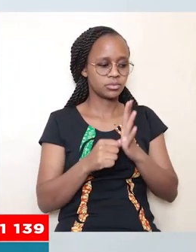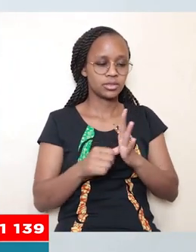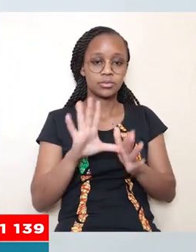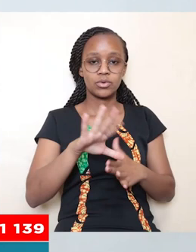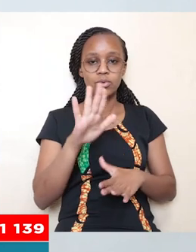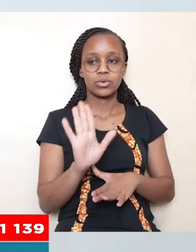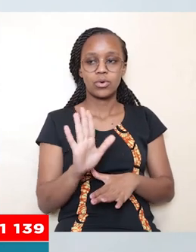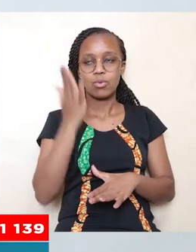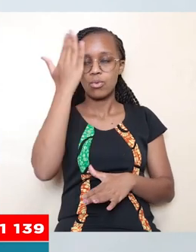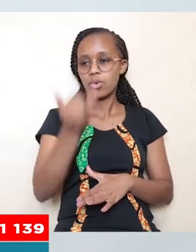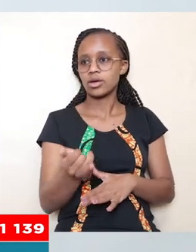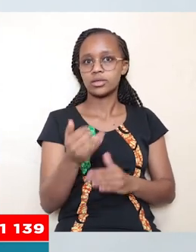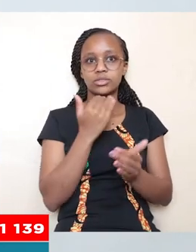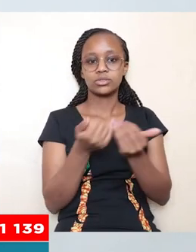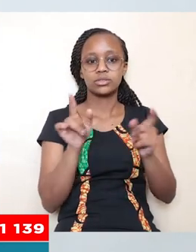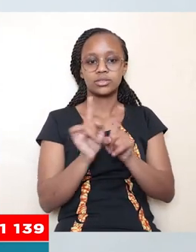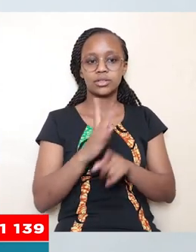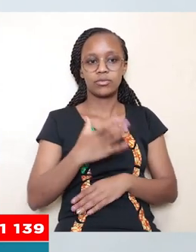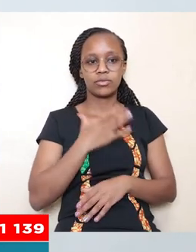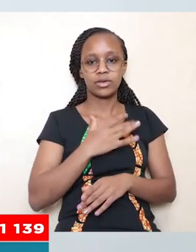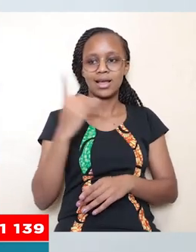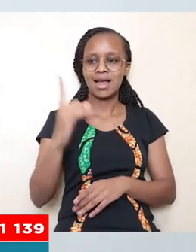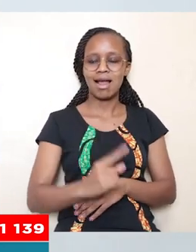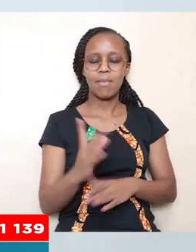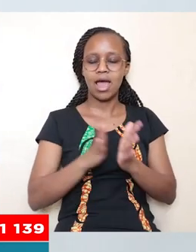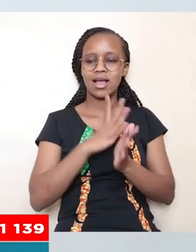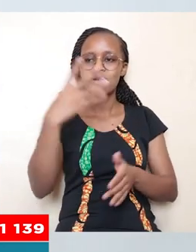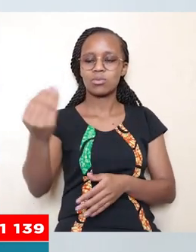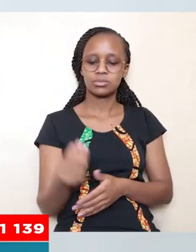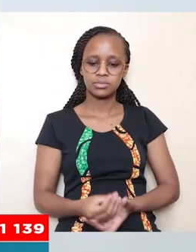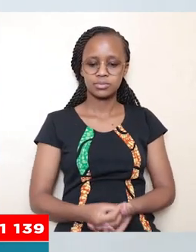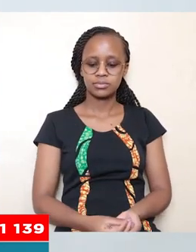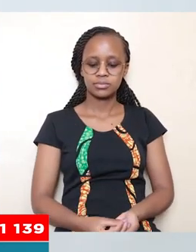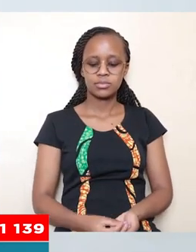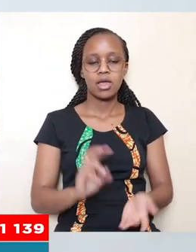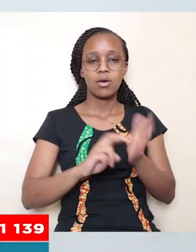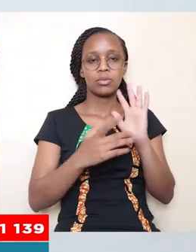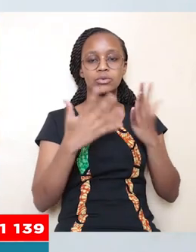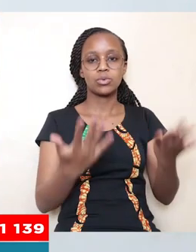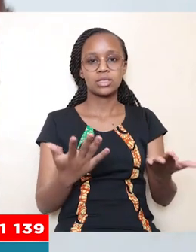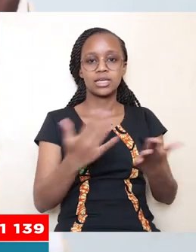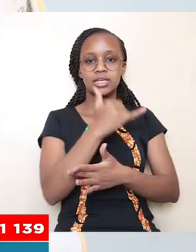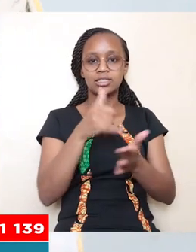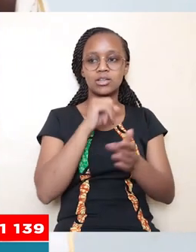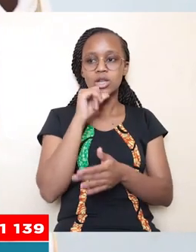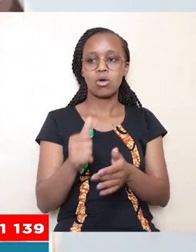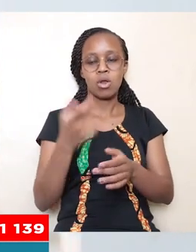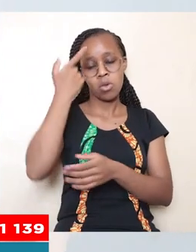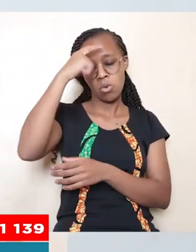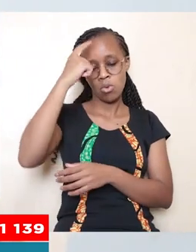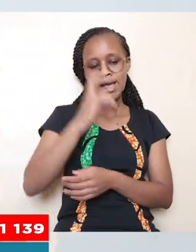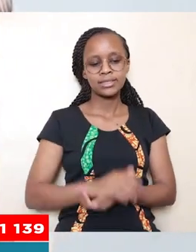problems. Because watoto ni kama wageni, watakuja na wataenda. And that means it is not